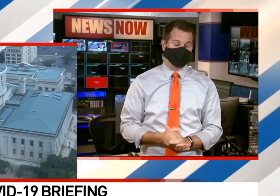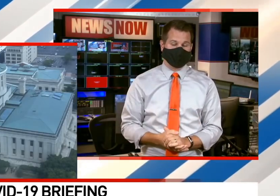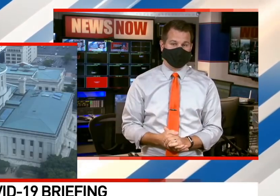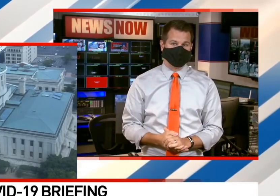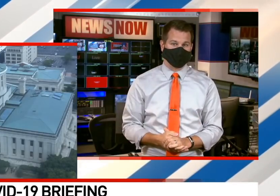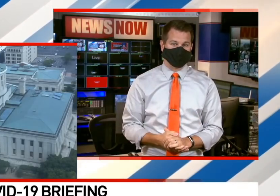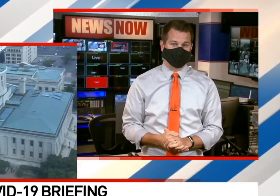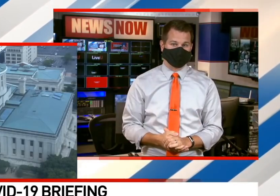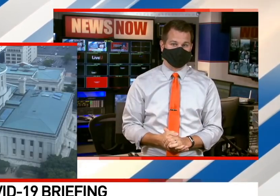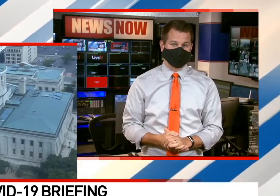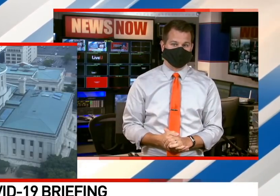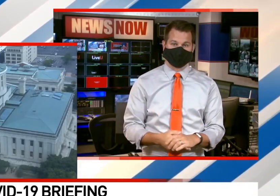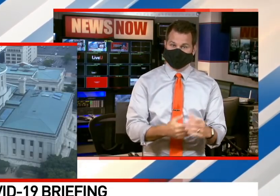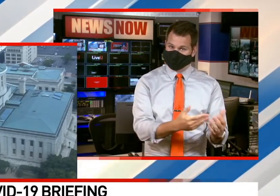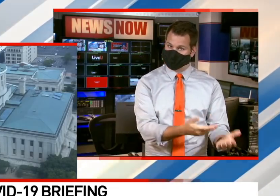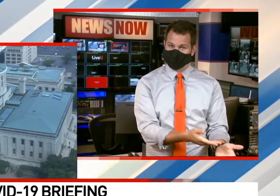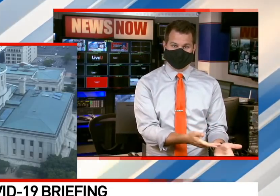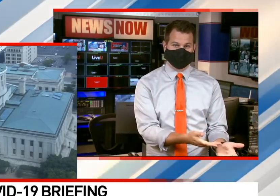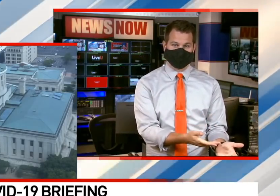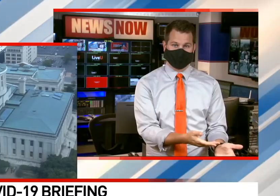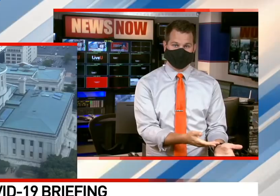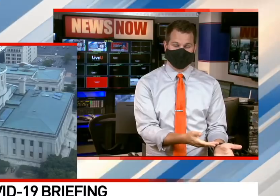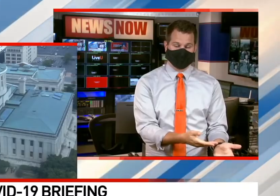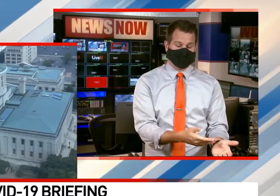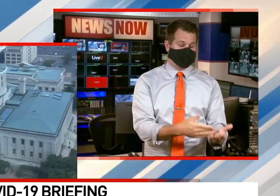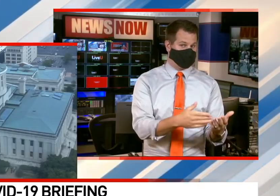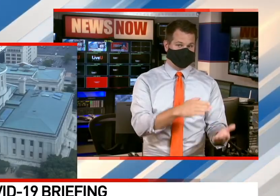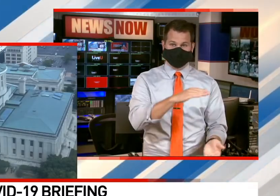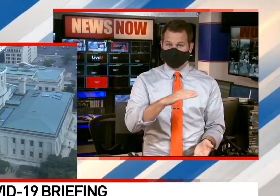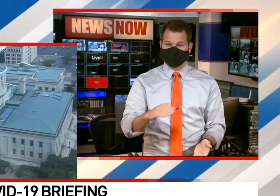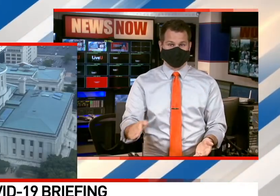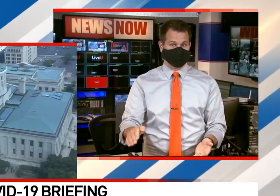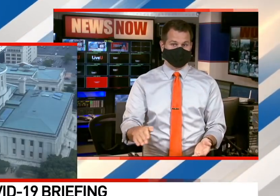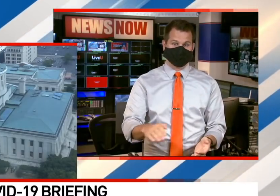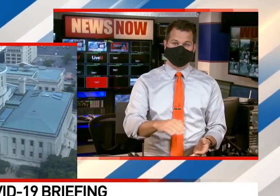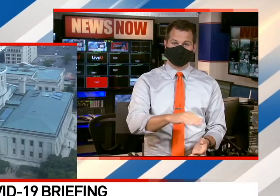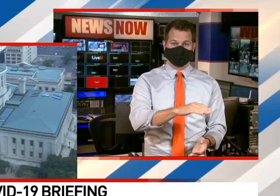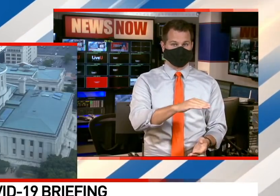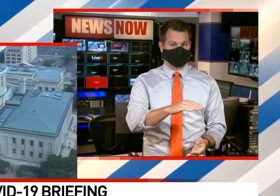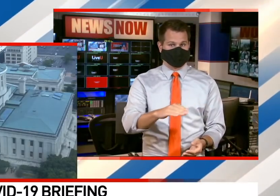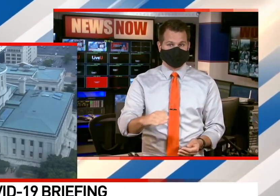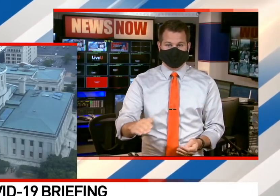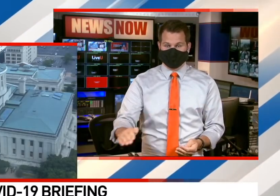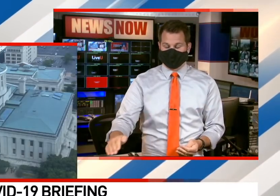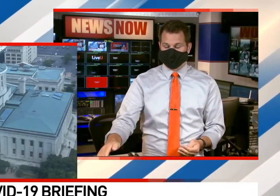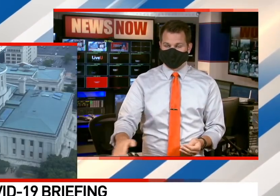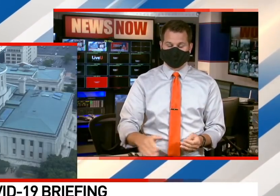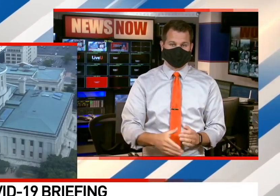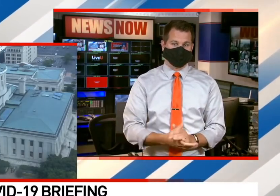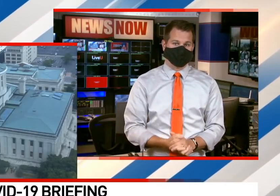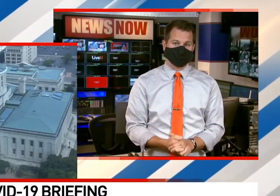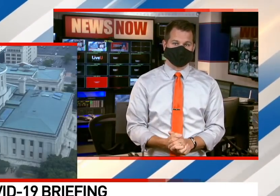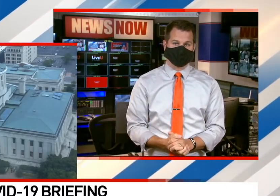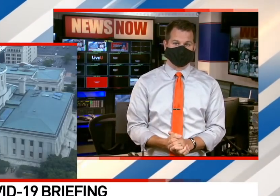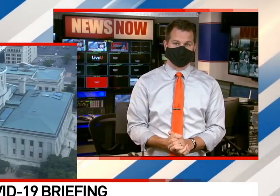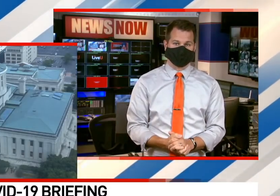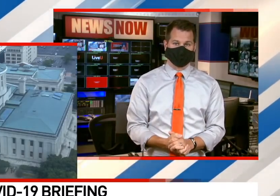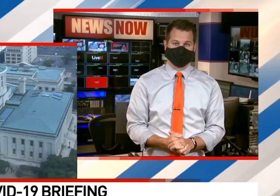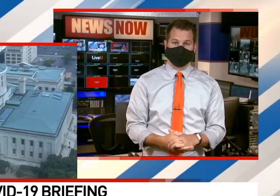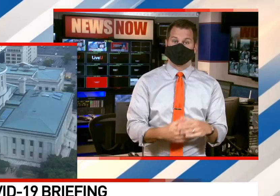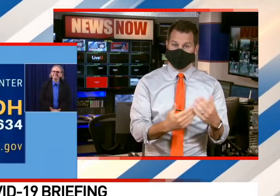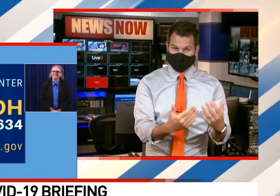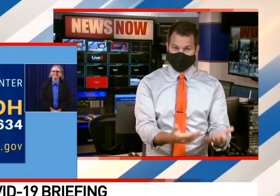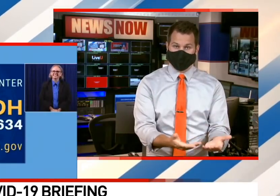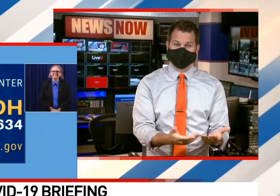higher than they had been in Franklin County. That's your first indicator. You want to see hospitalizations, you want to see emergency department visits continue to